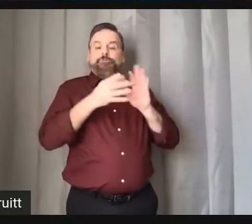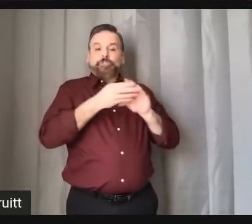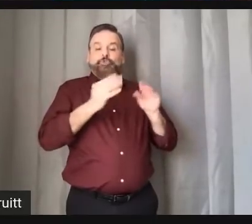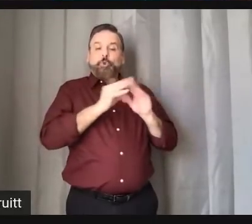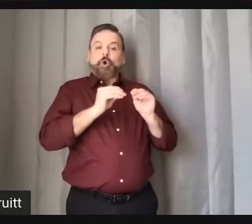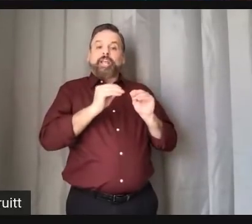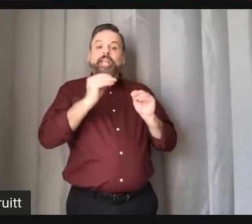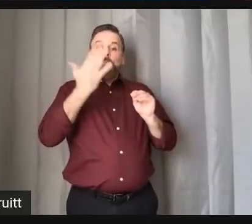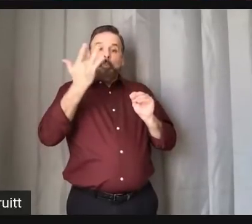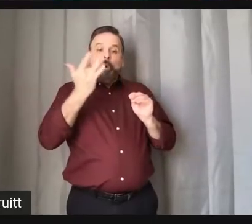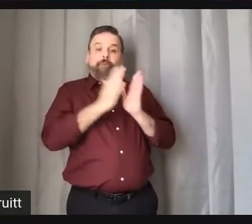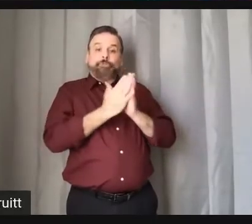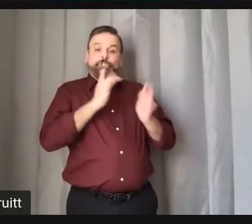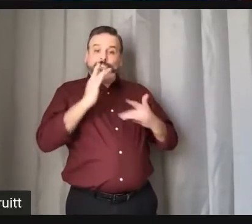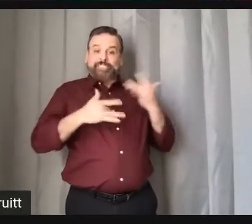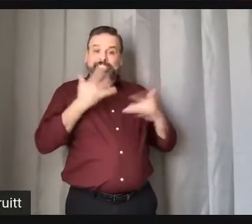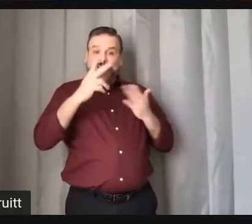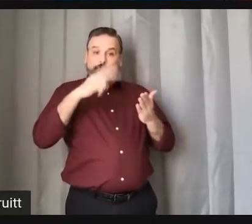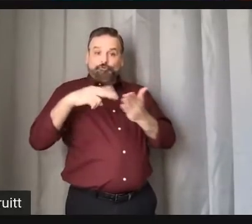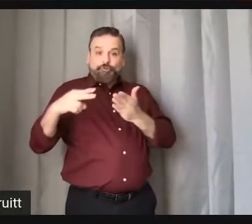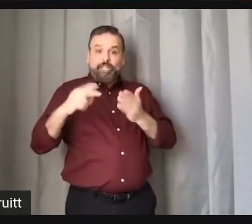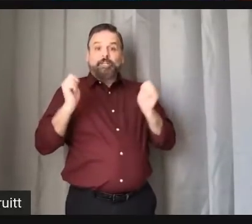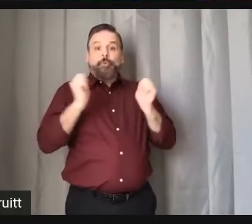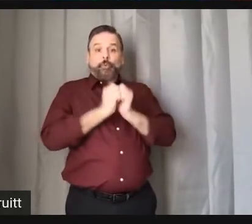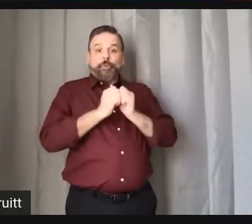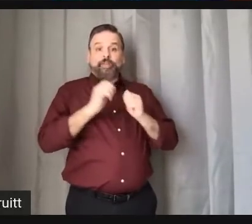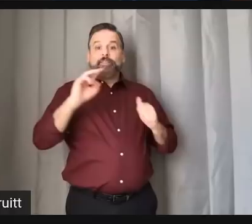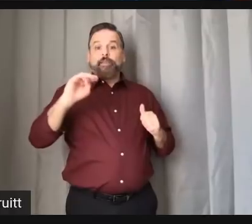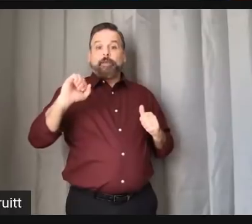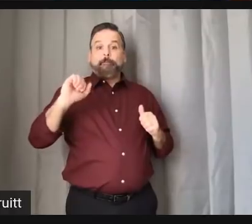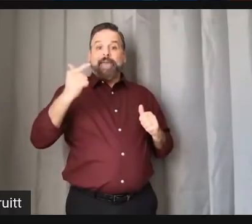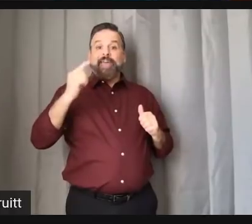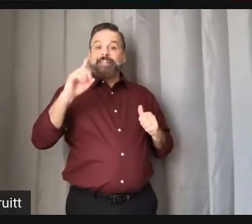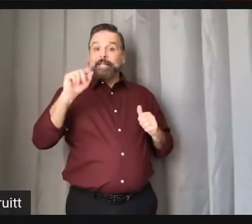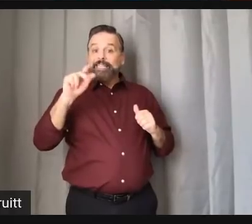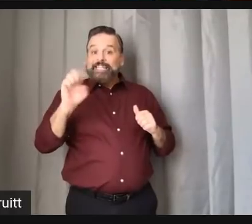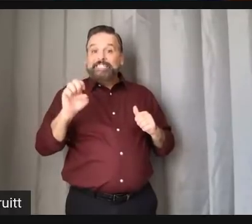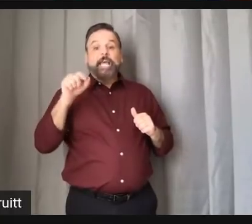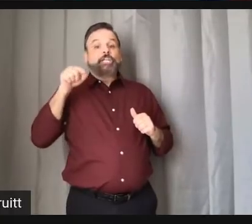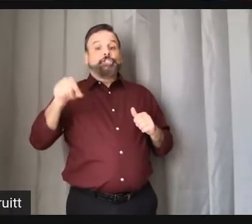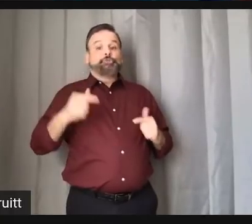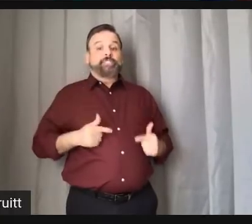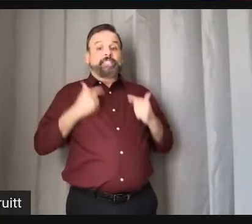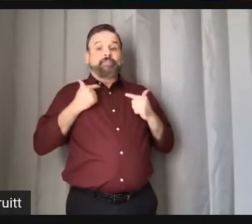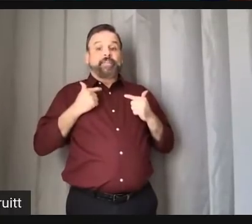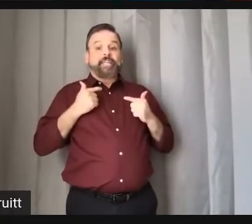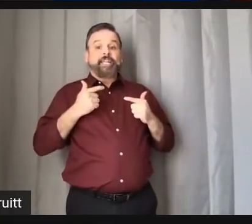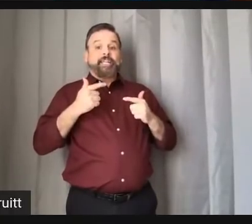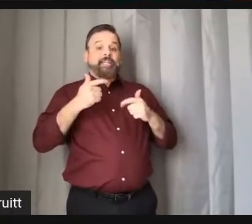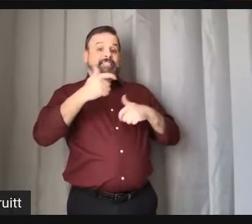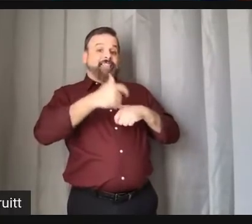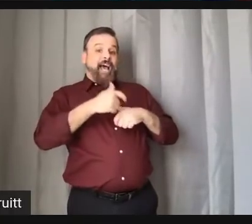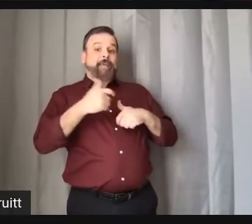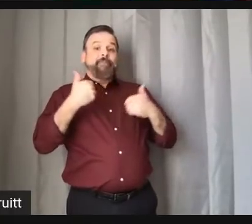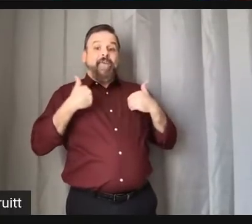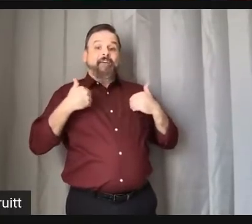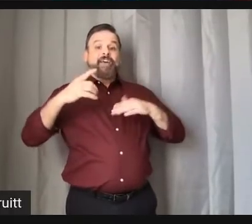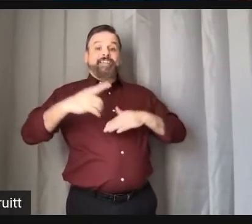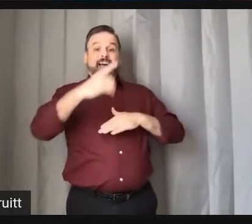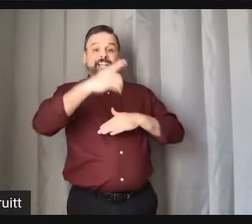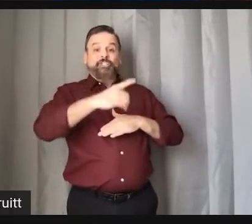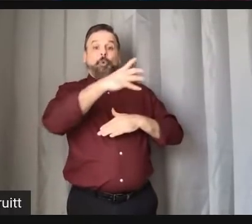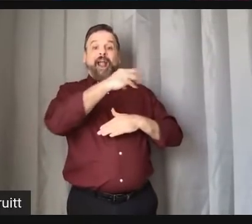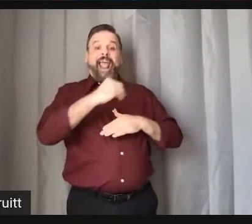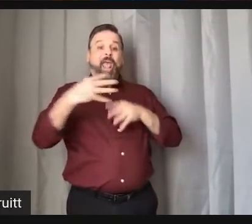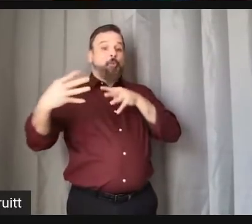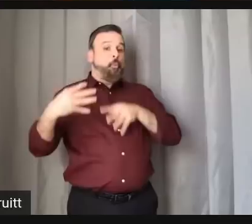read. So that's what I was, so, you know, with Magdalise, it was like she's living in a time when there are dinosaurs and there's a whole war going on.